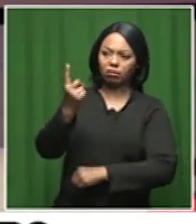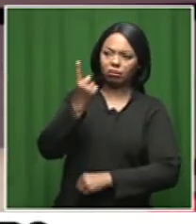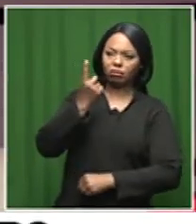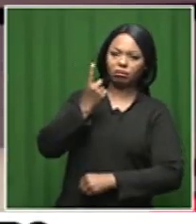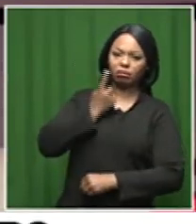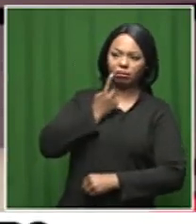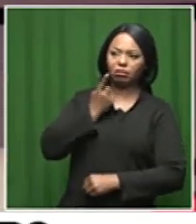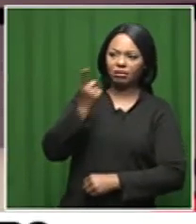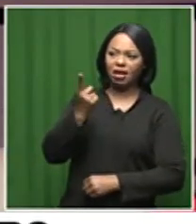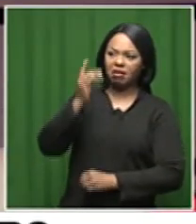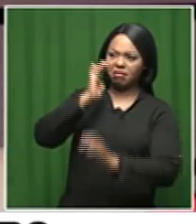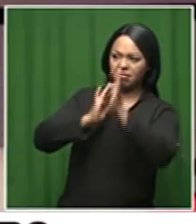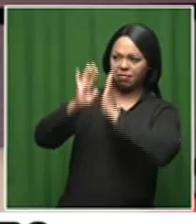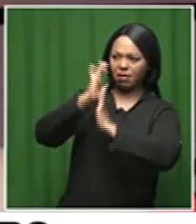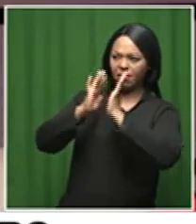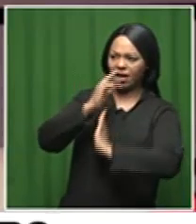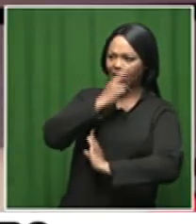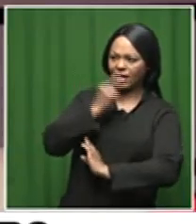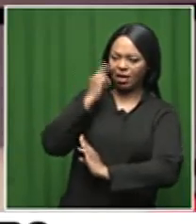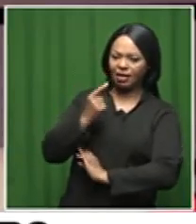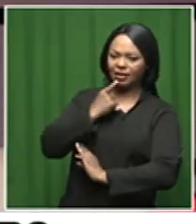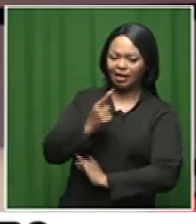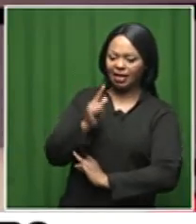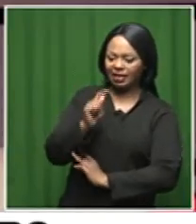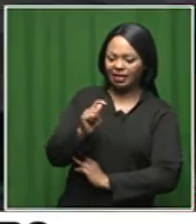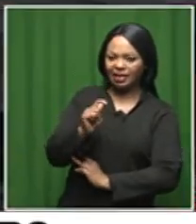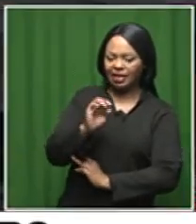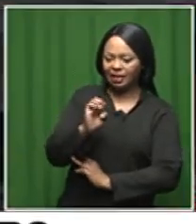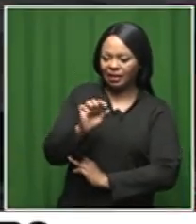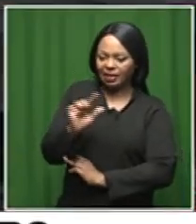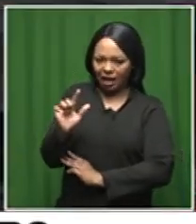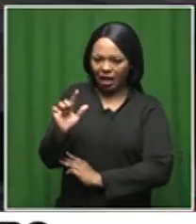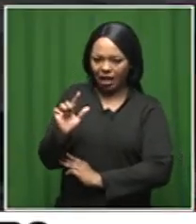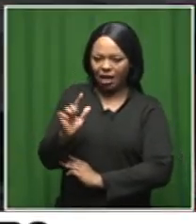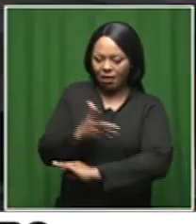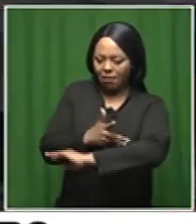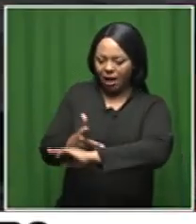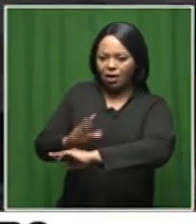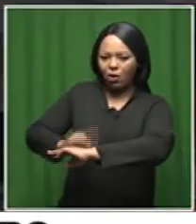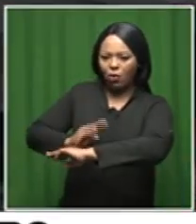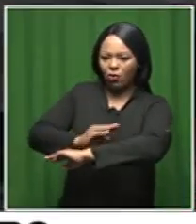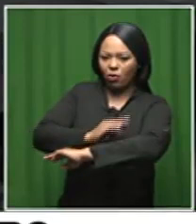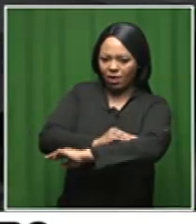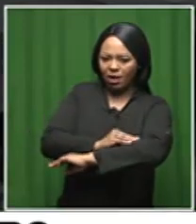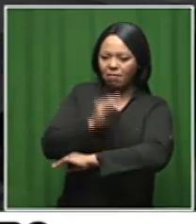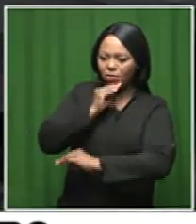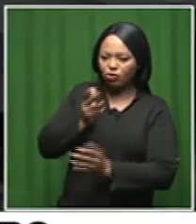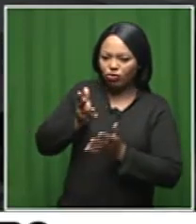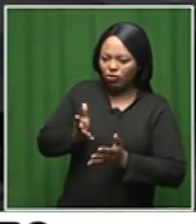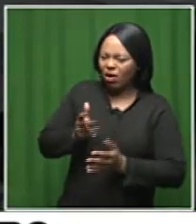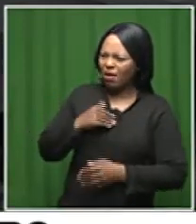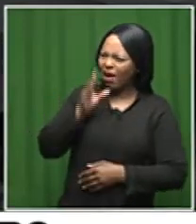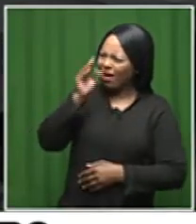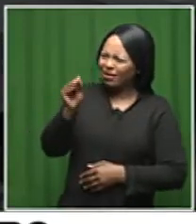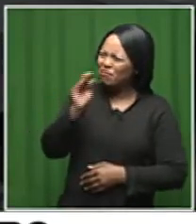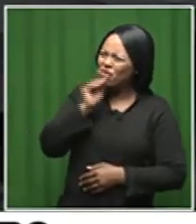wonderful way she said, you've got a T-cell acute lymphoblastic leukemia. Jeez. And that is just, what does this mean? What is